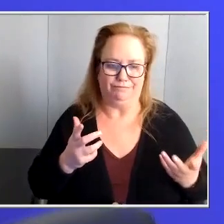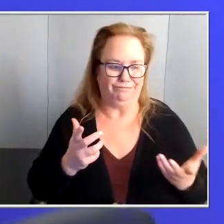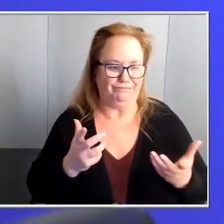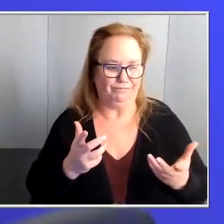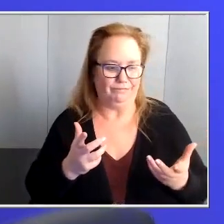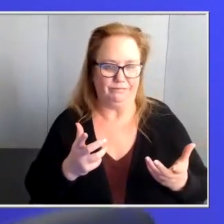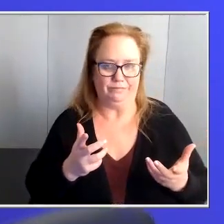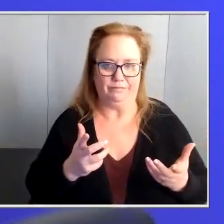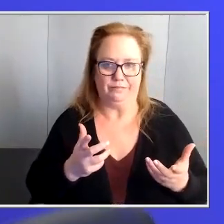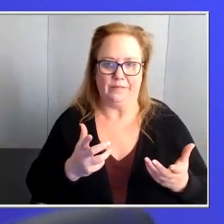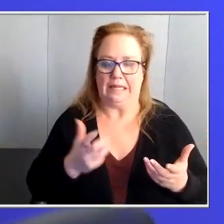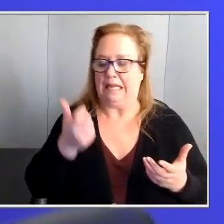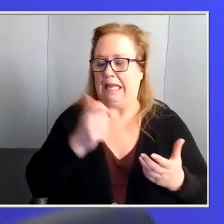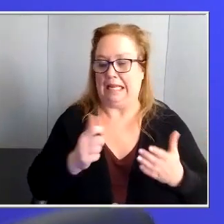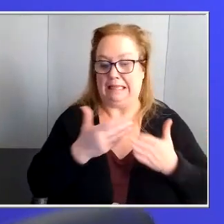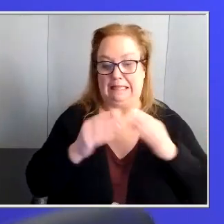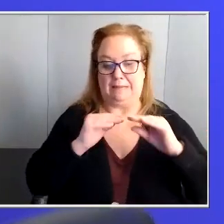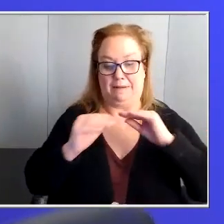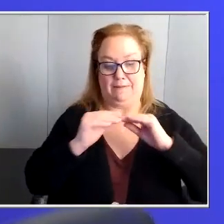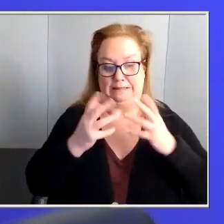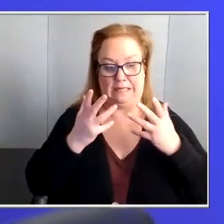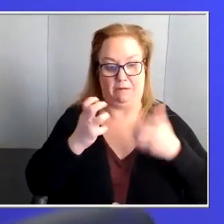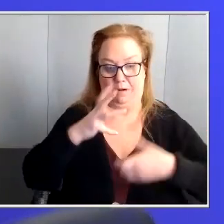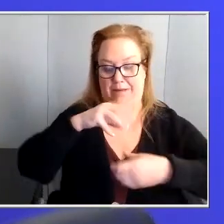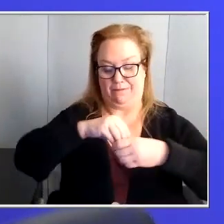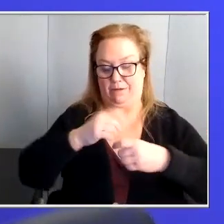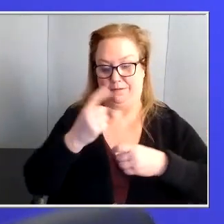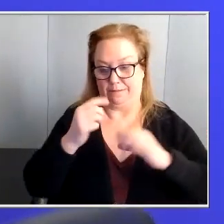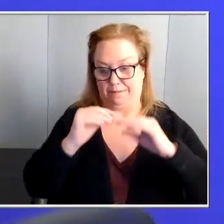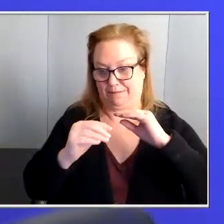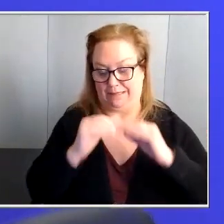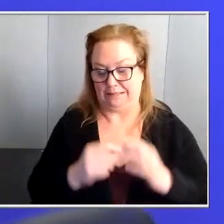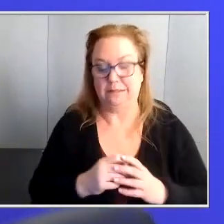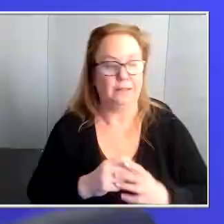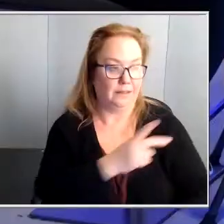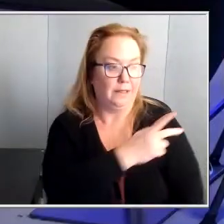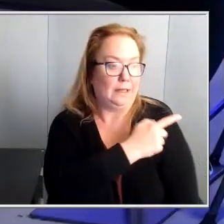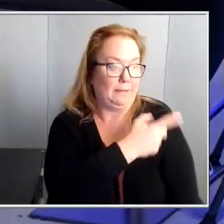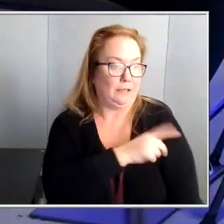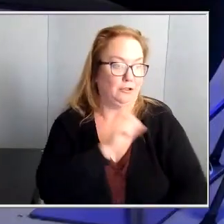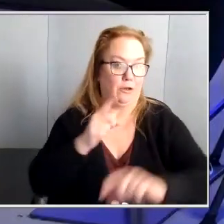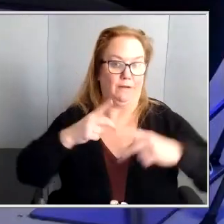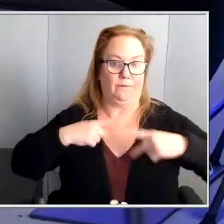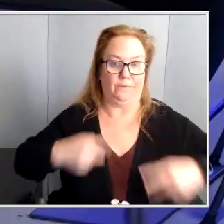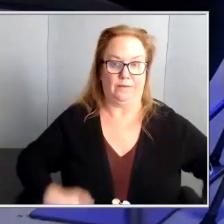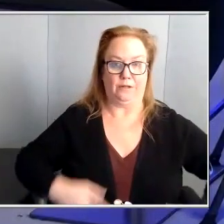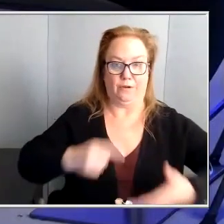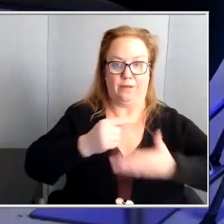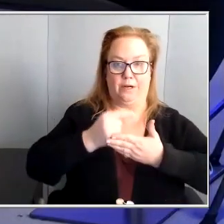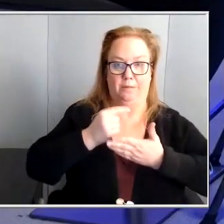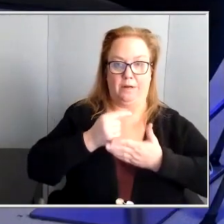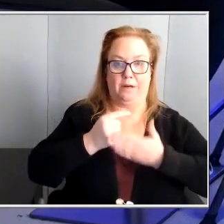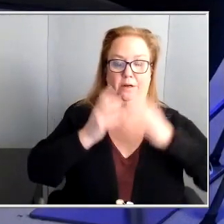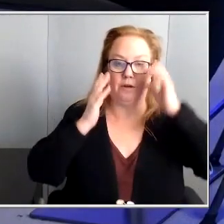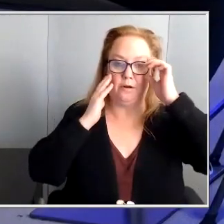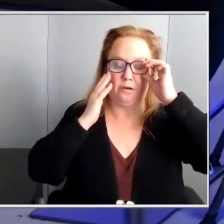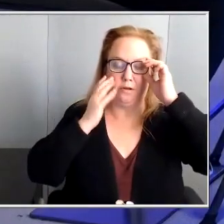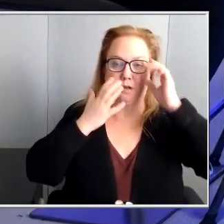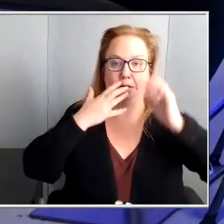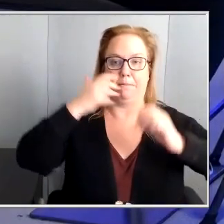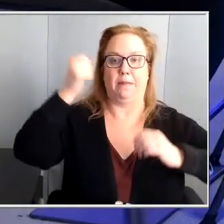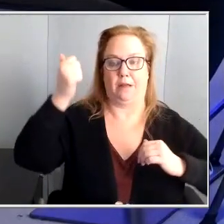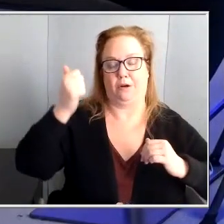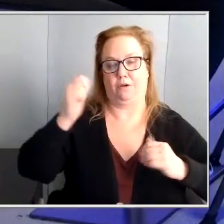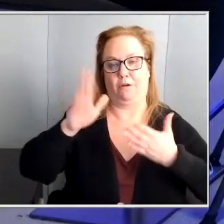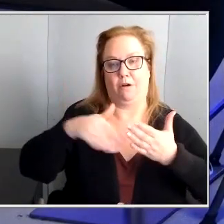be fixed. Yeah, I'm with you. And it's great. It's like those patients who go do their physical therapy, man. You just know they're going to do so much better. All these